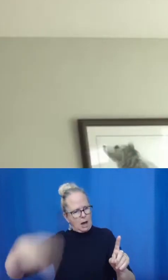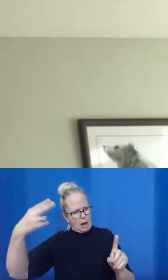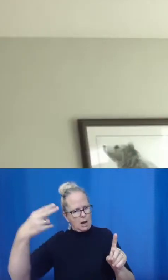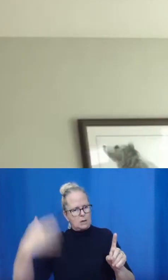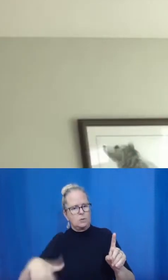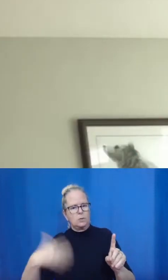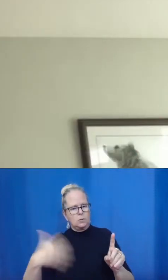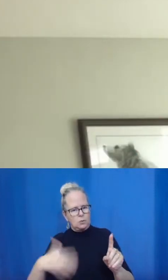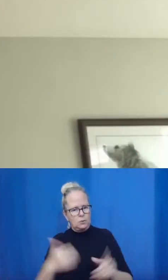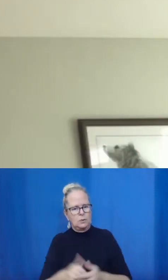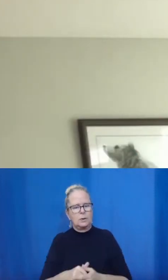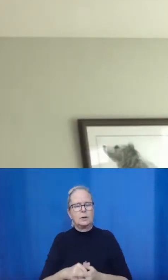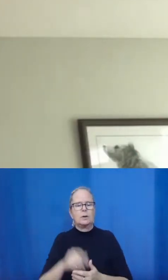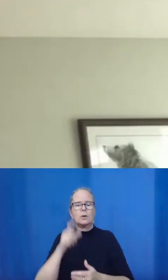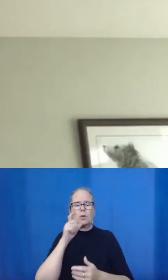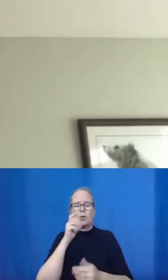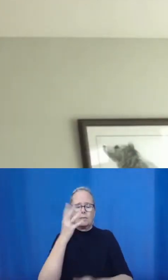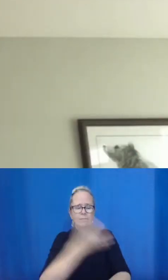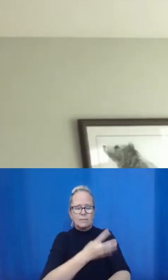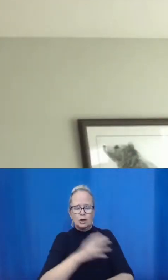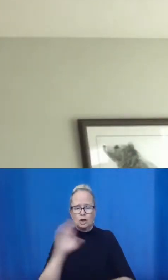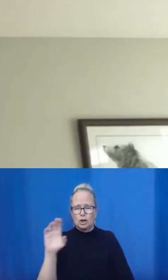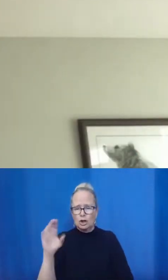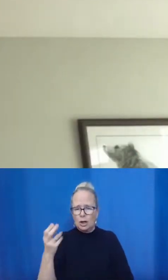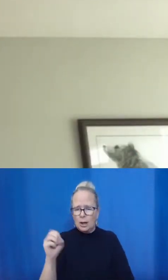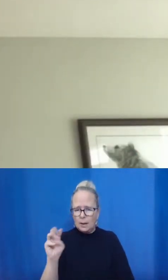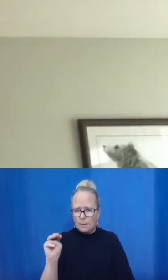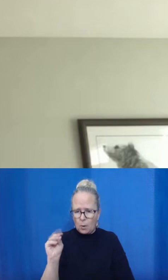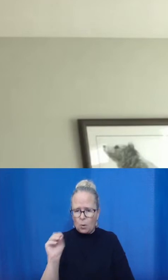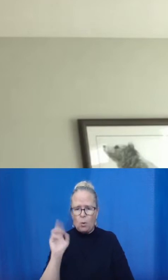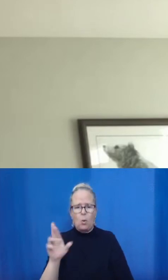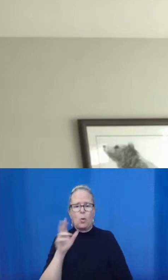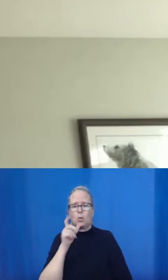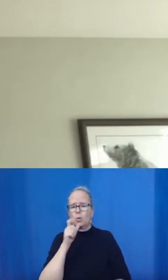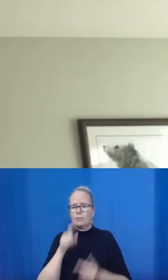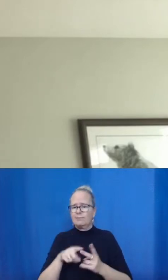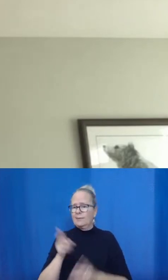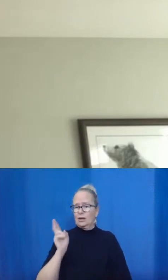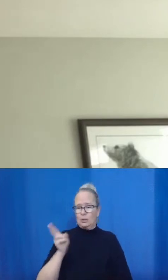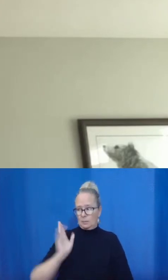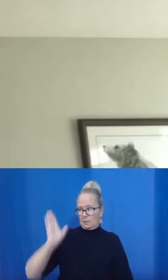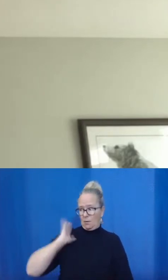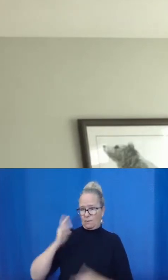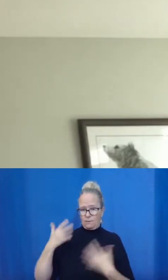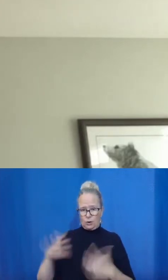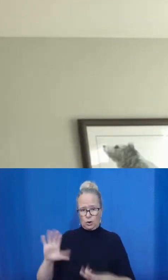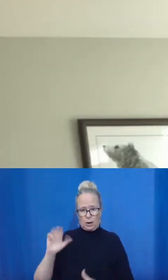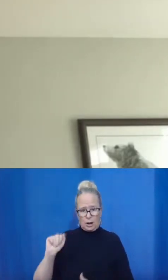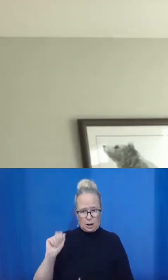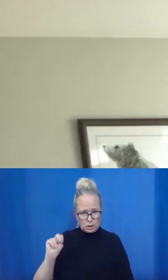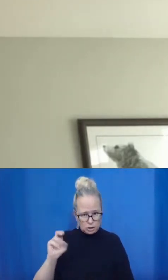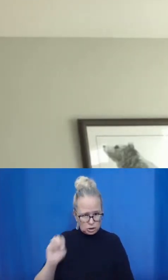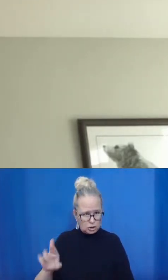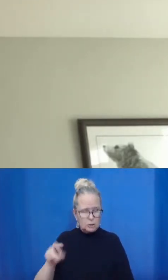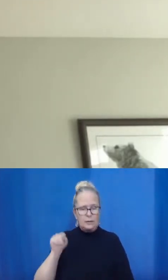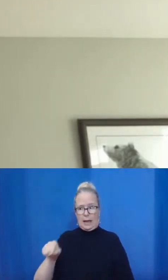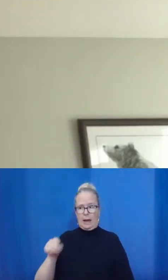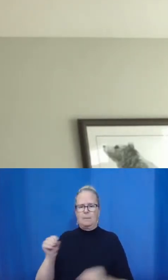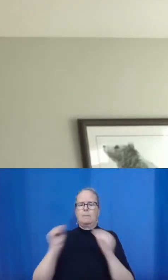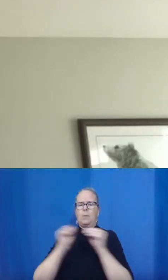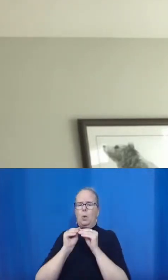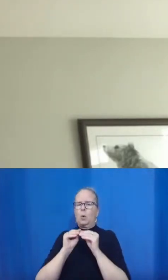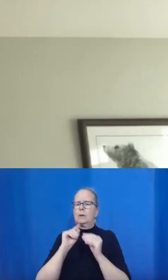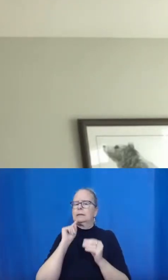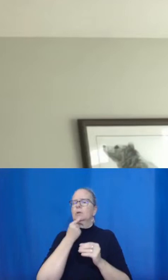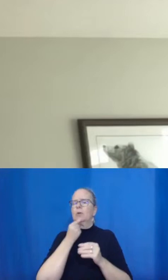receiving cytotoxic treatments like chemotherapy, but even people who have history of cancer and some types of cancer in particular may be more